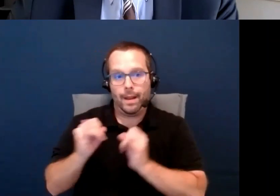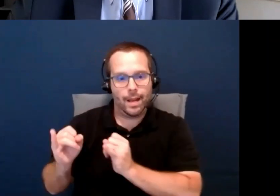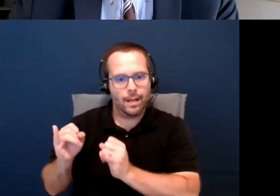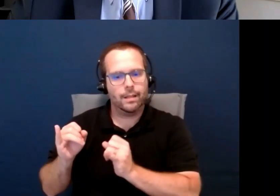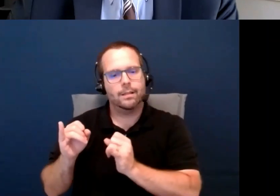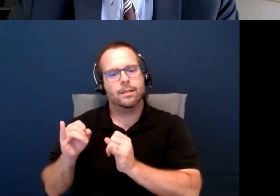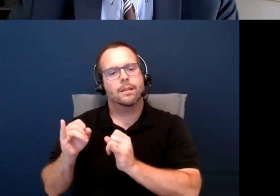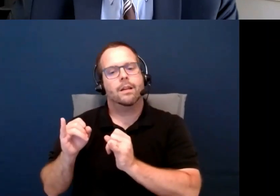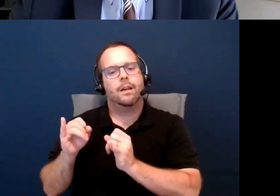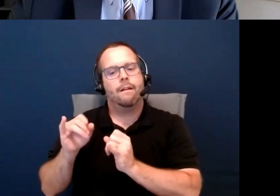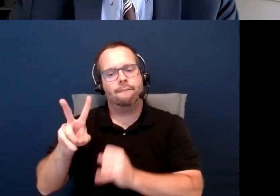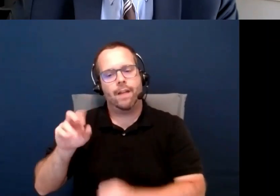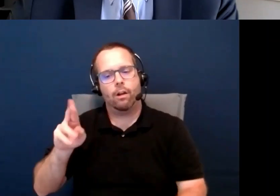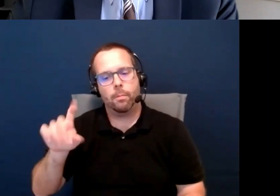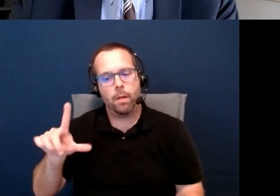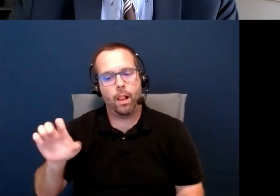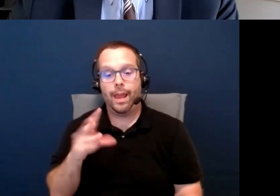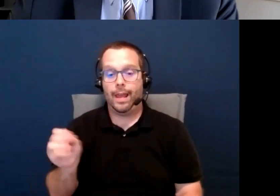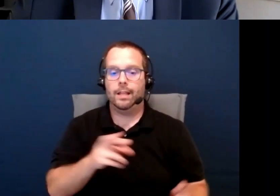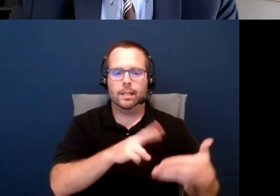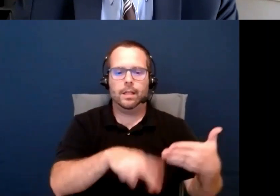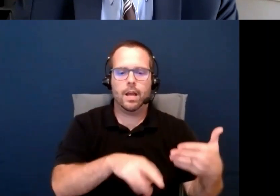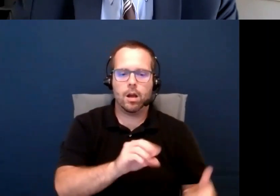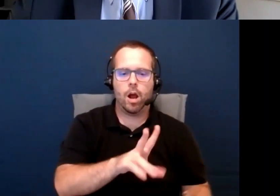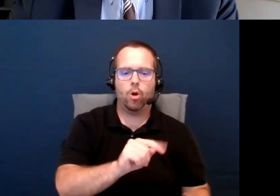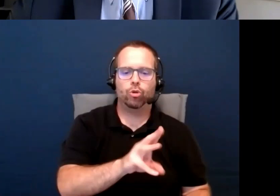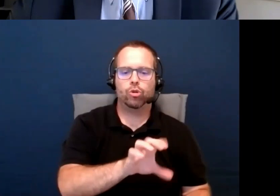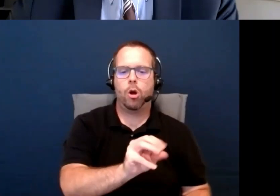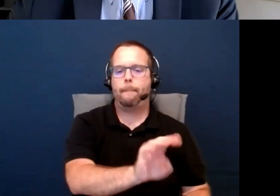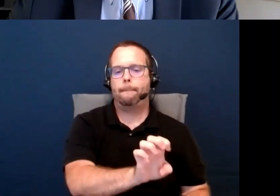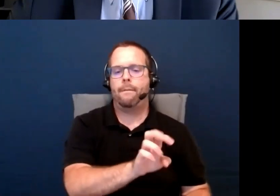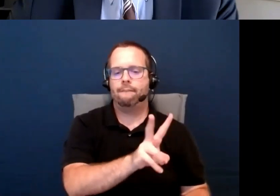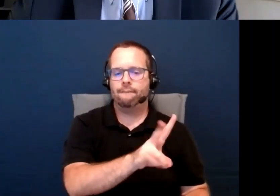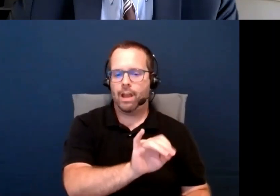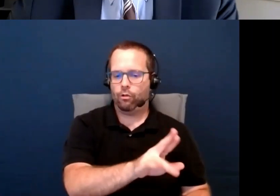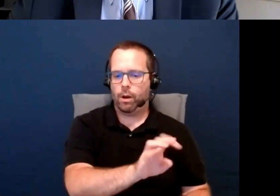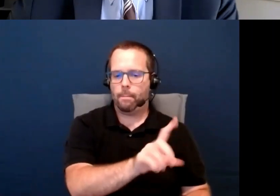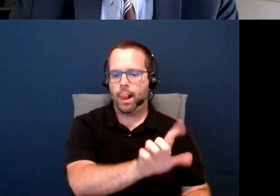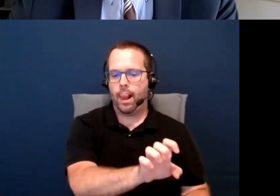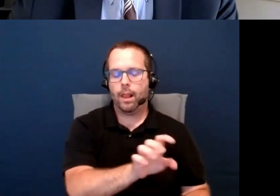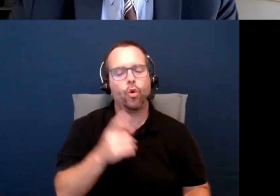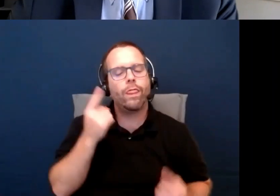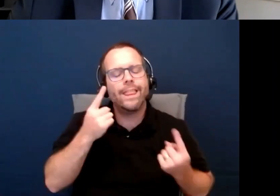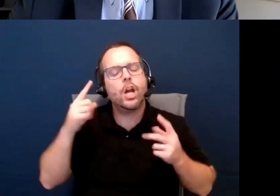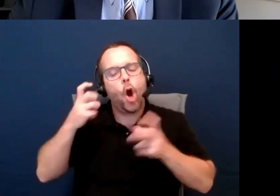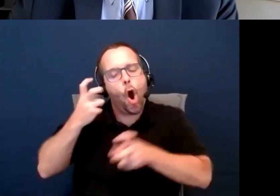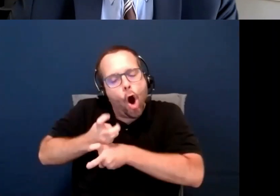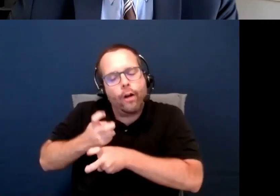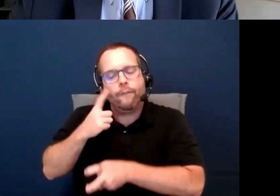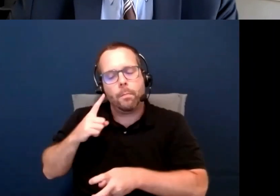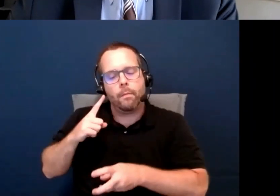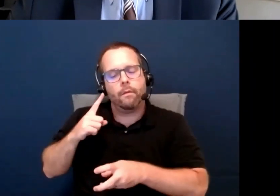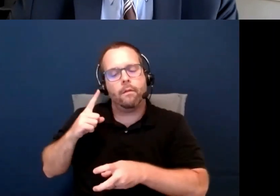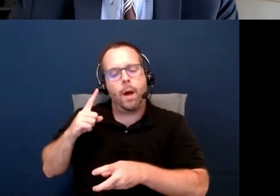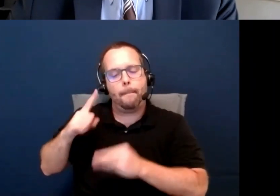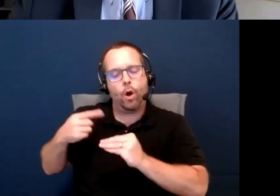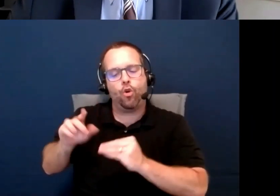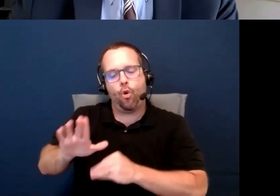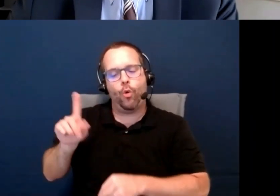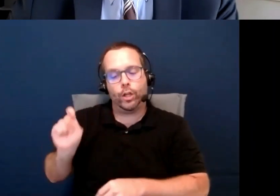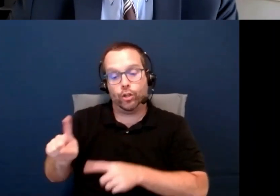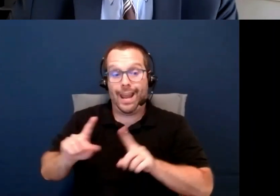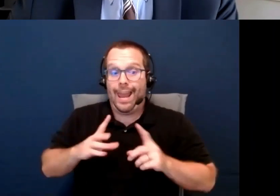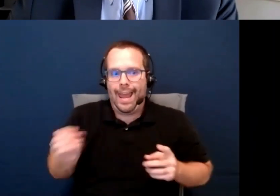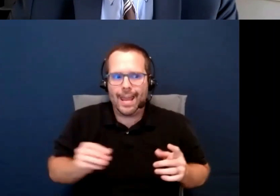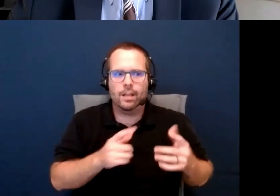So please be sure you think hard about your question and then think about the kinds of data sets that you can use to make